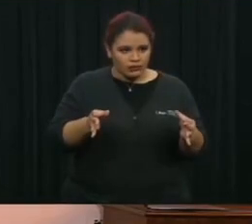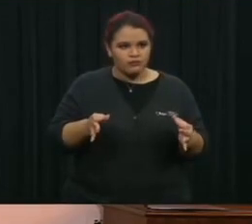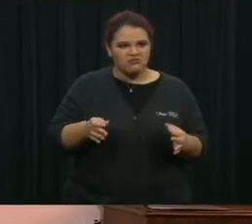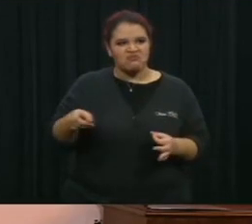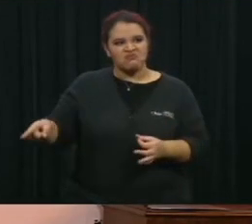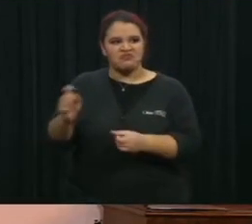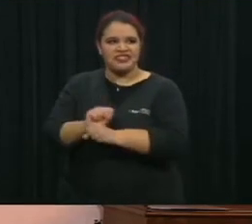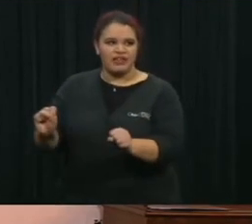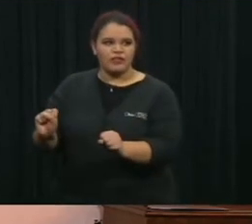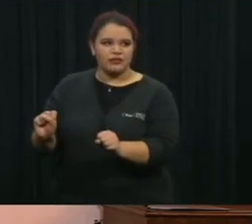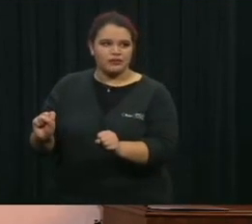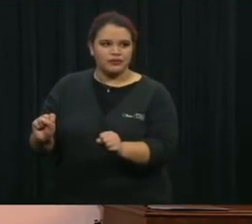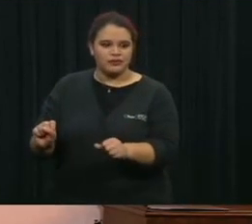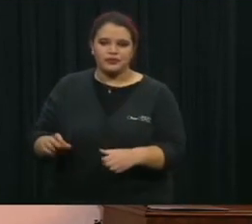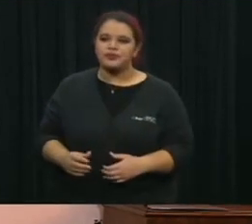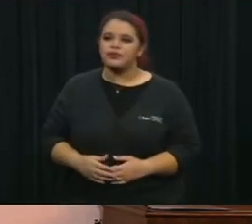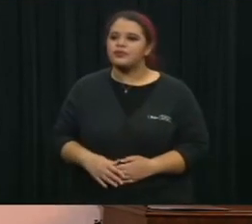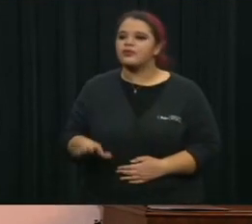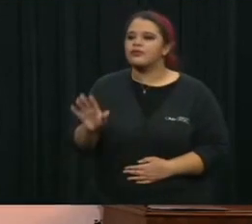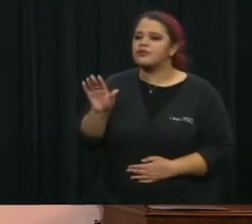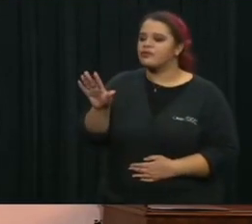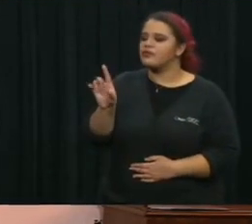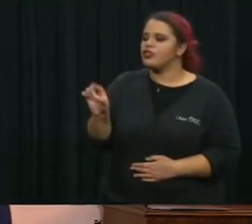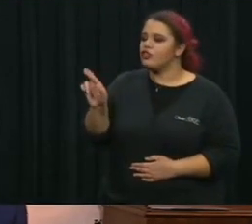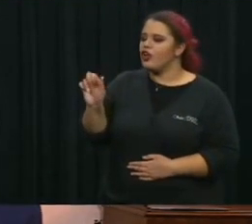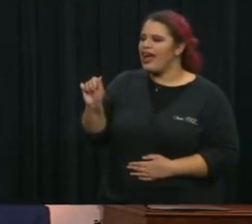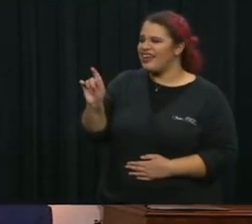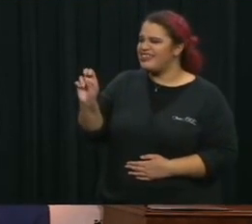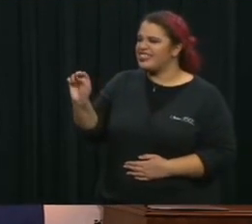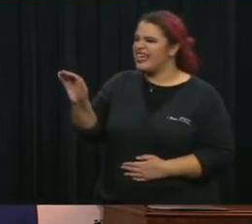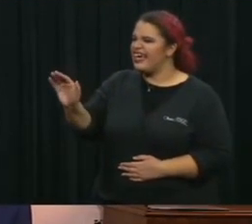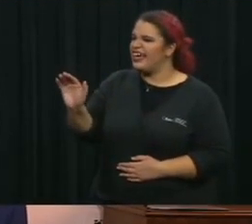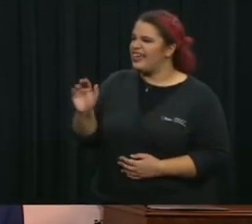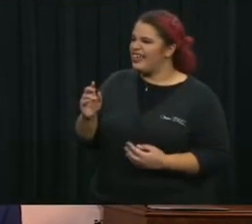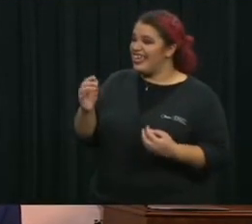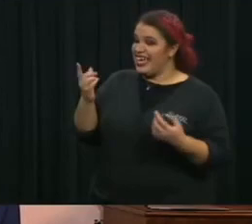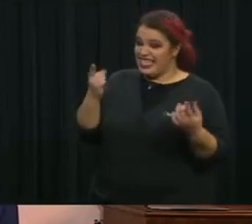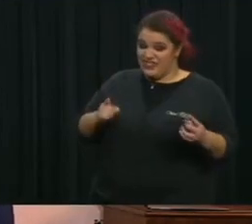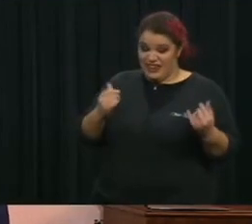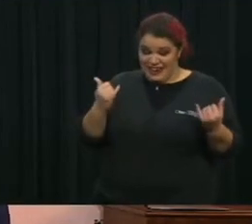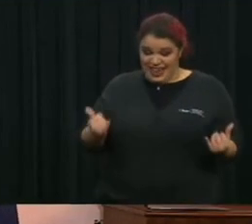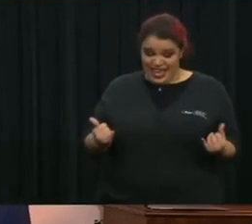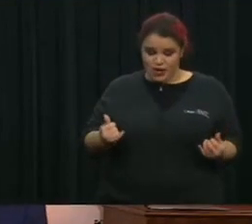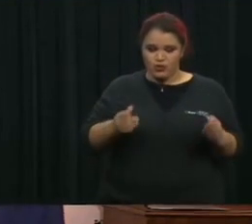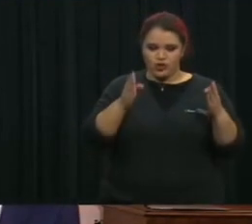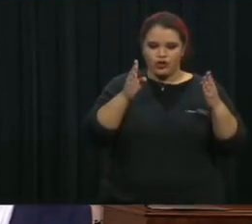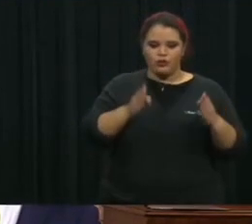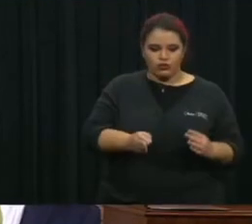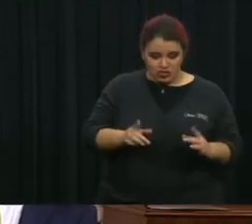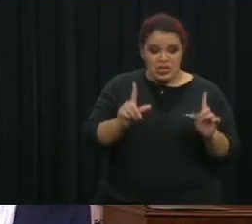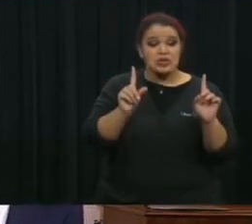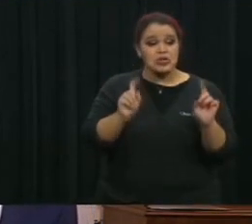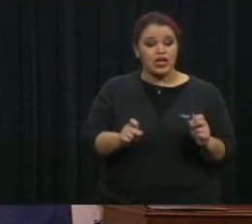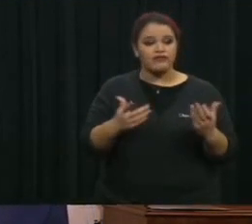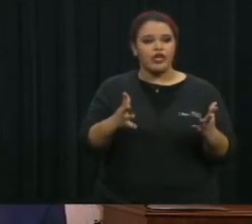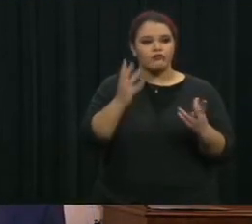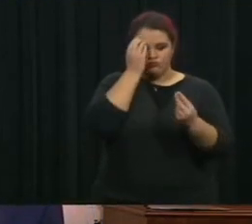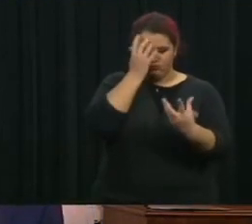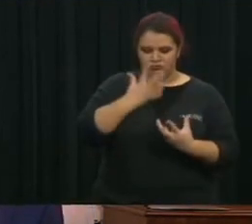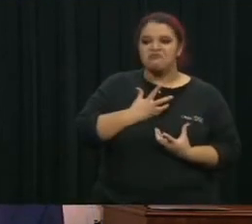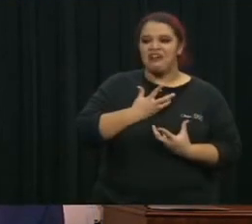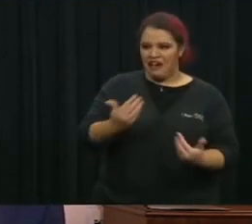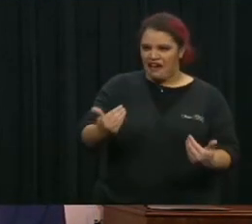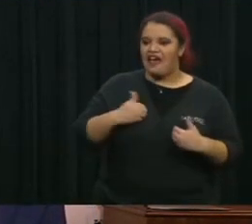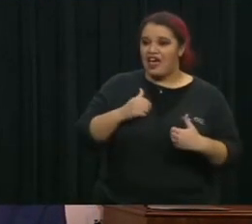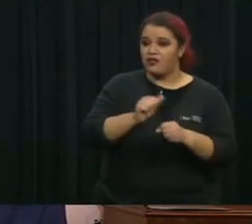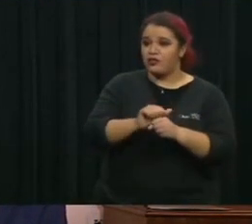quick question for Dr. Acton, just to clarify. If someone gets a negative test on COVID now, it doesn't mean that like a week or two from now they